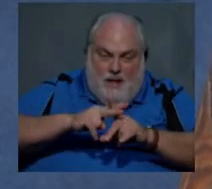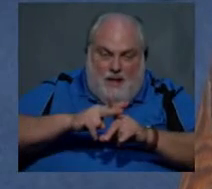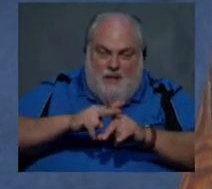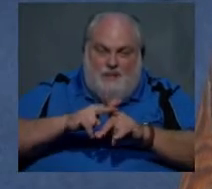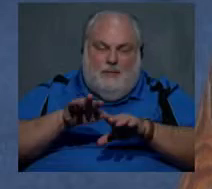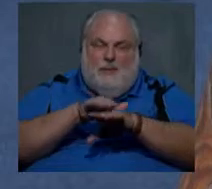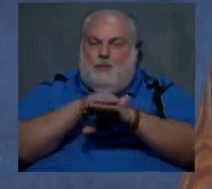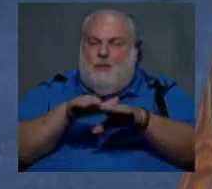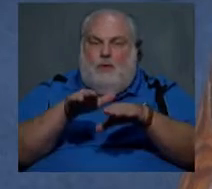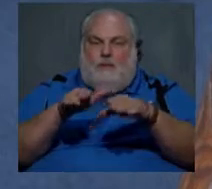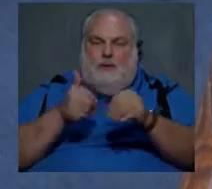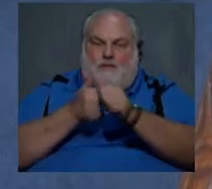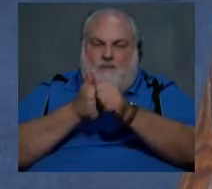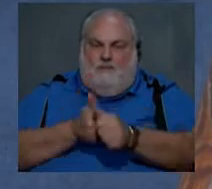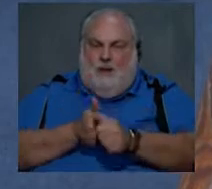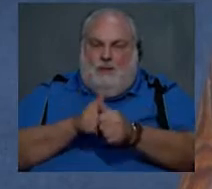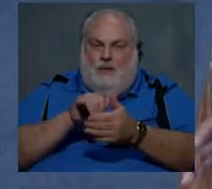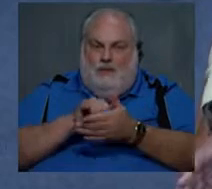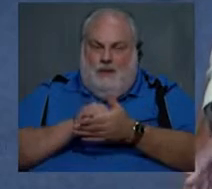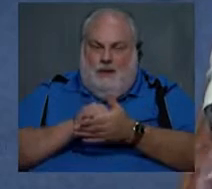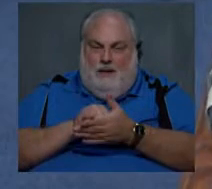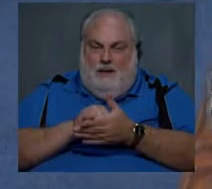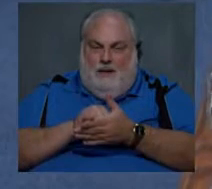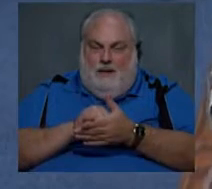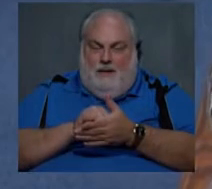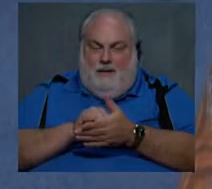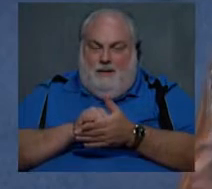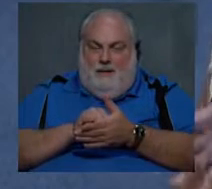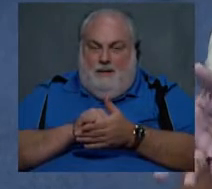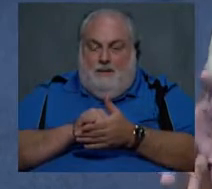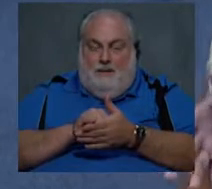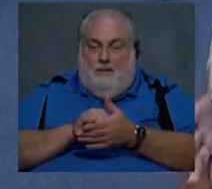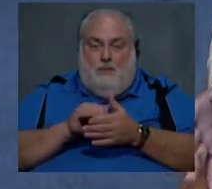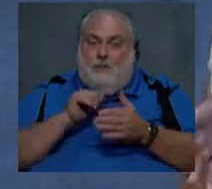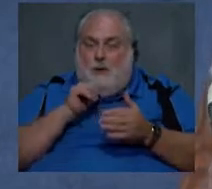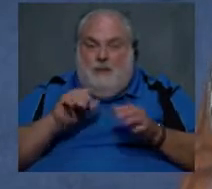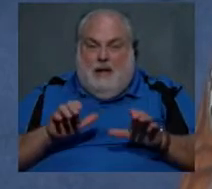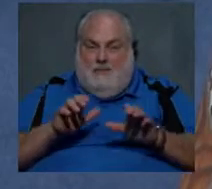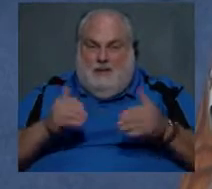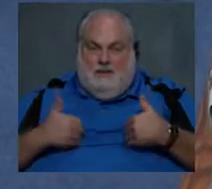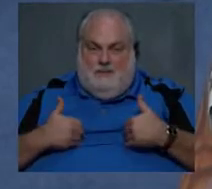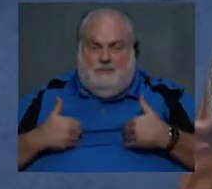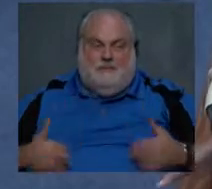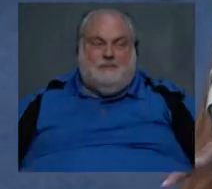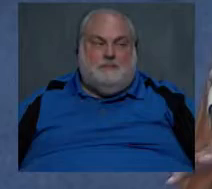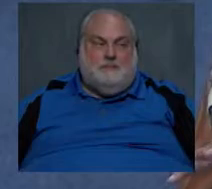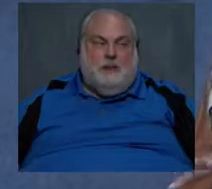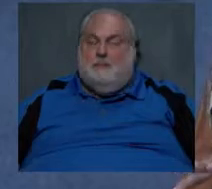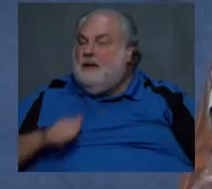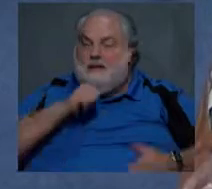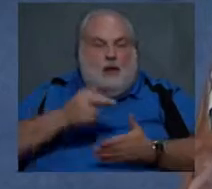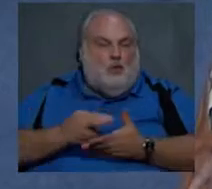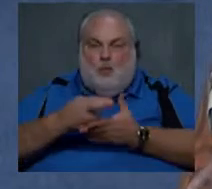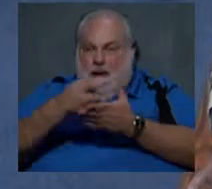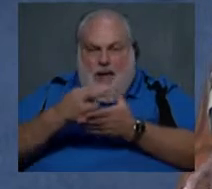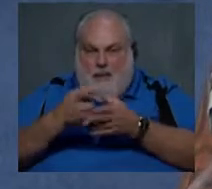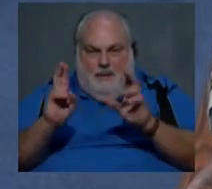are not in that line of business, so if a third party is not interested, then we won't be doing it. But it's not a rehab